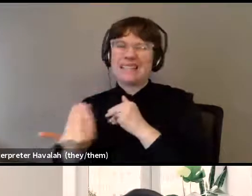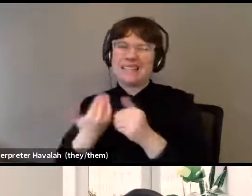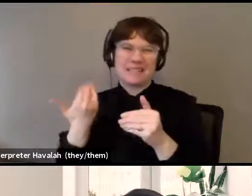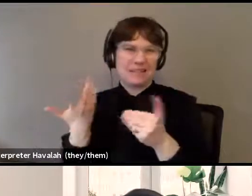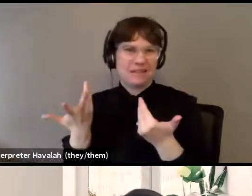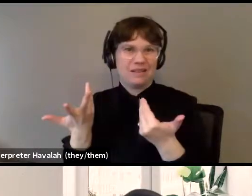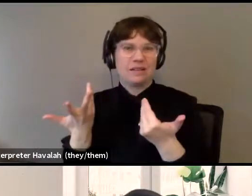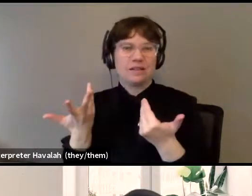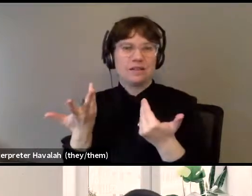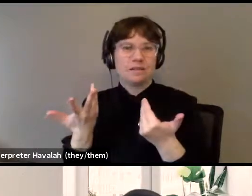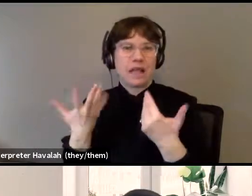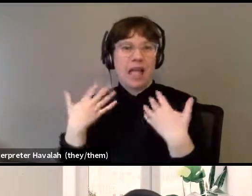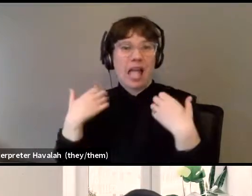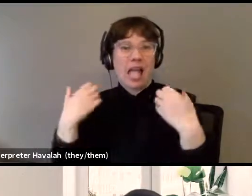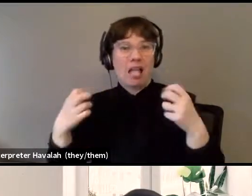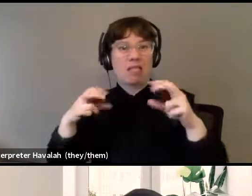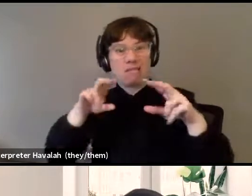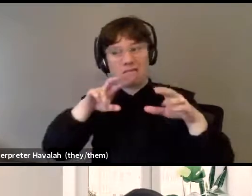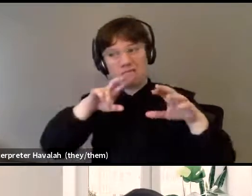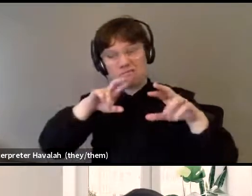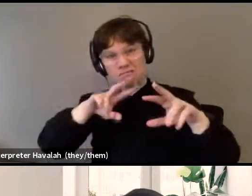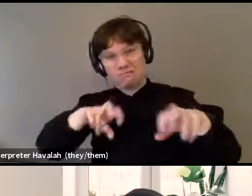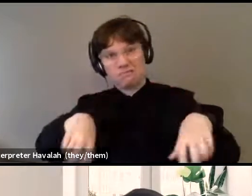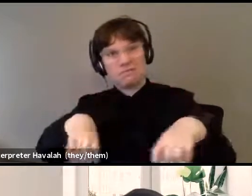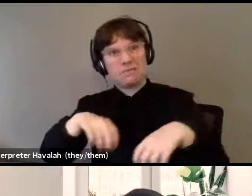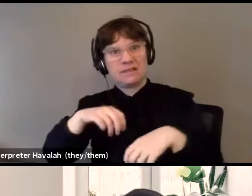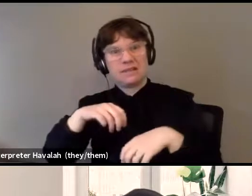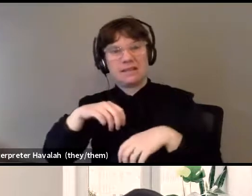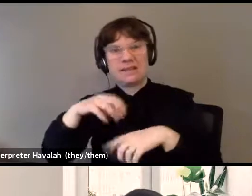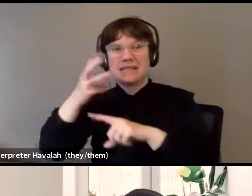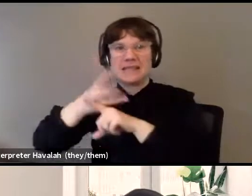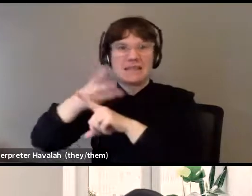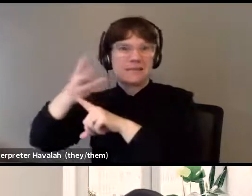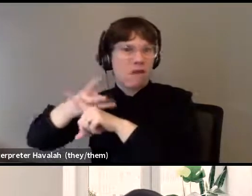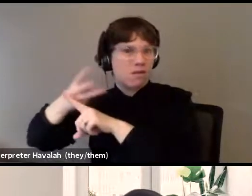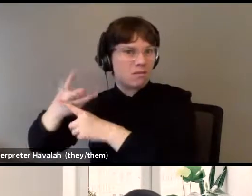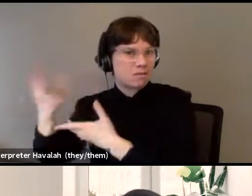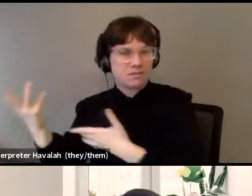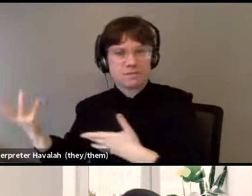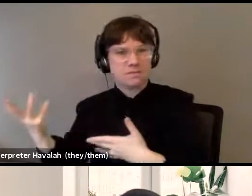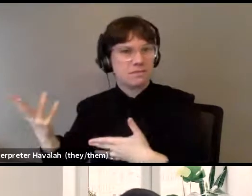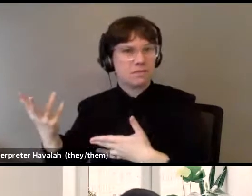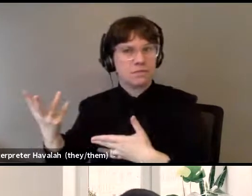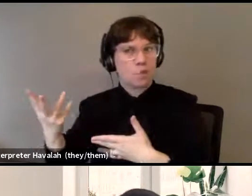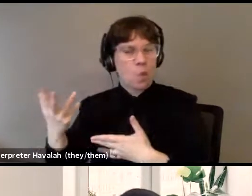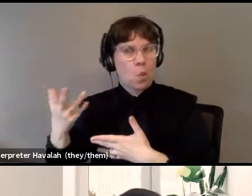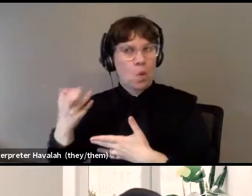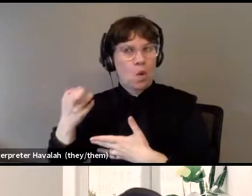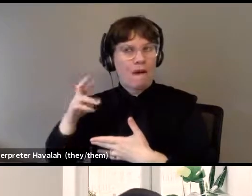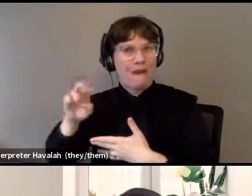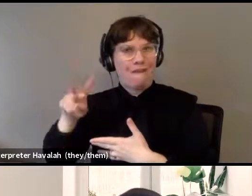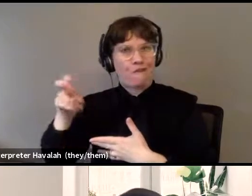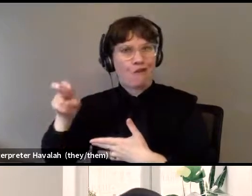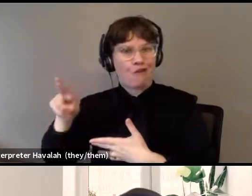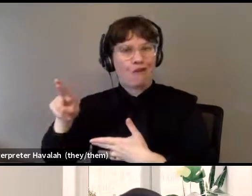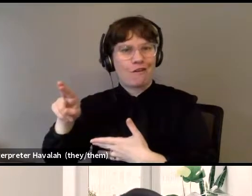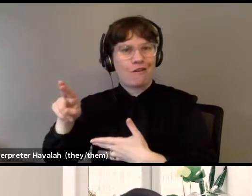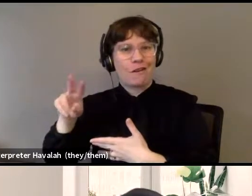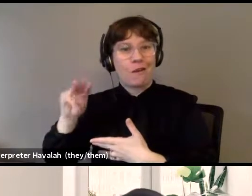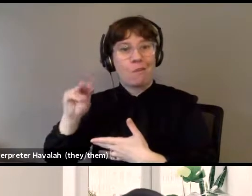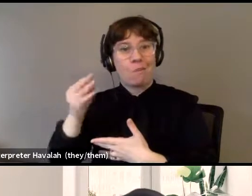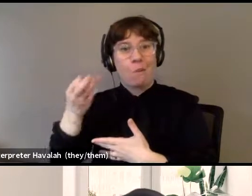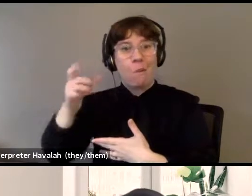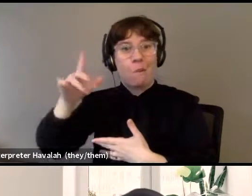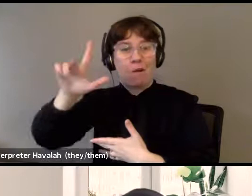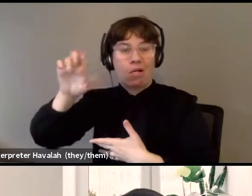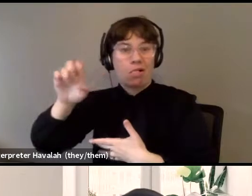there's not a health inspection check every 6 months or even ever. A mobile produce license, it's